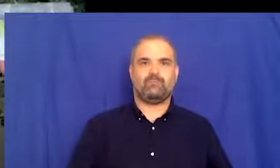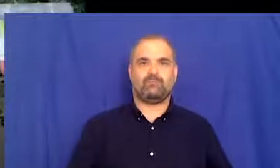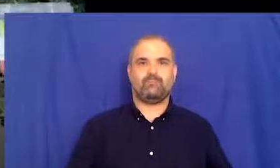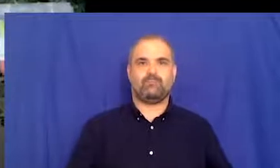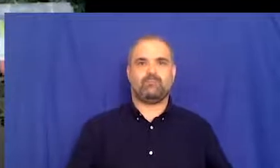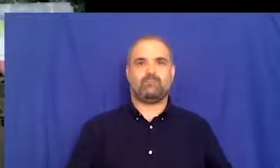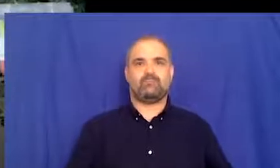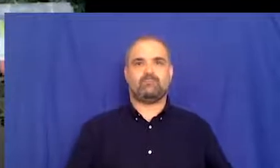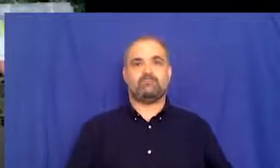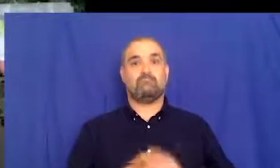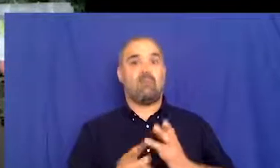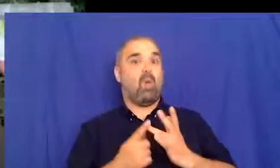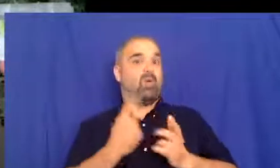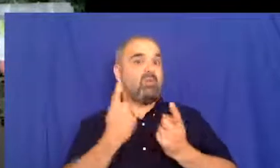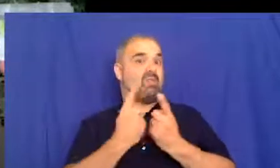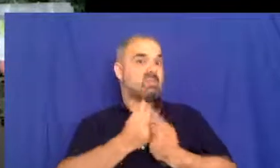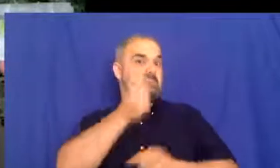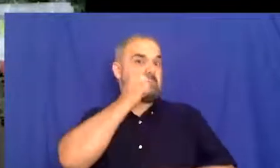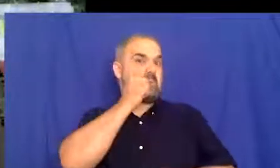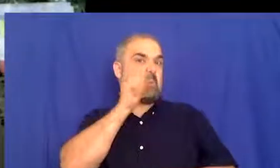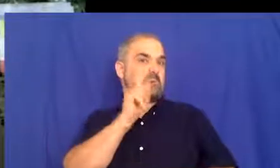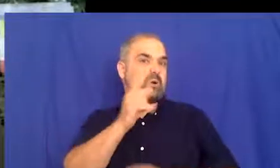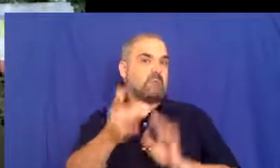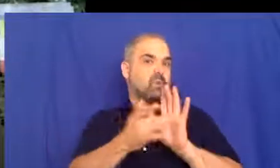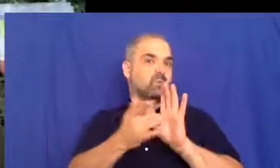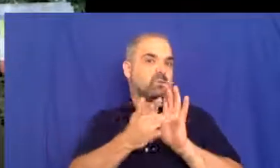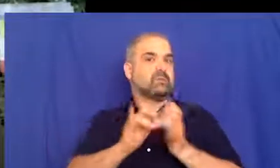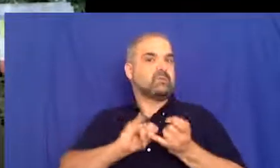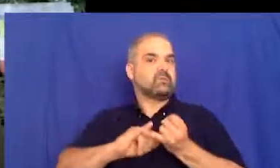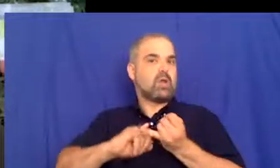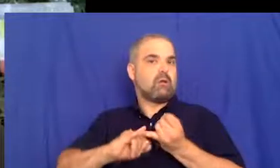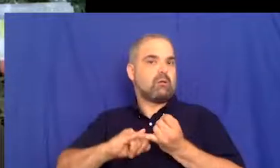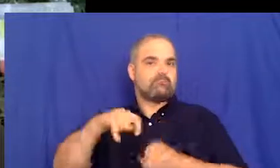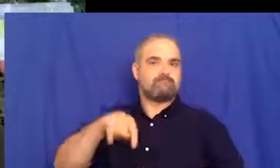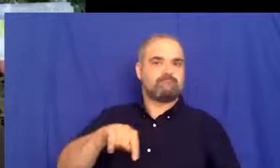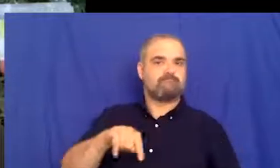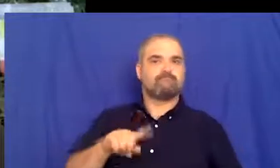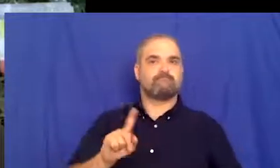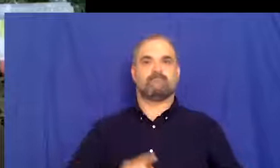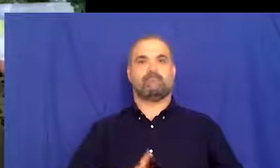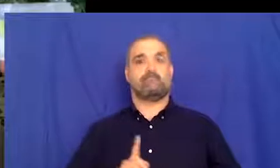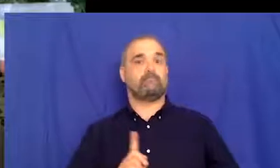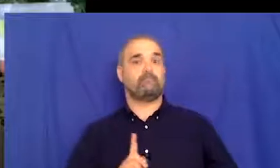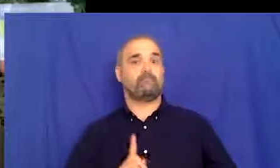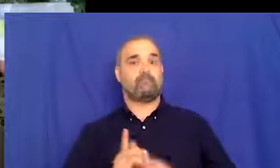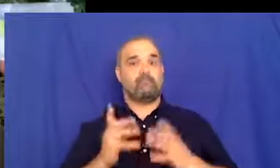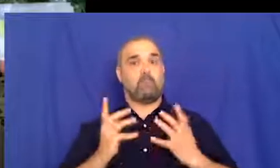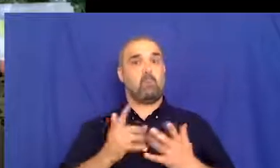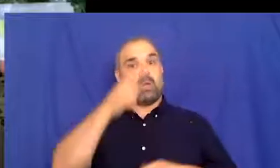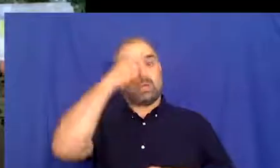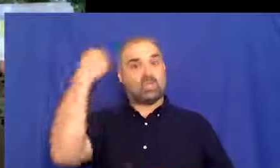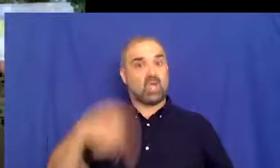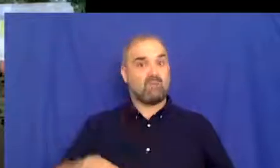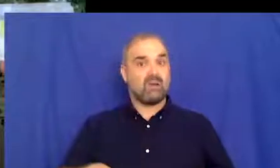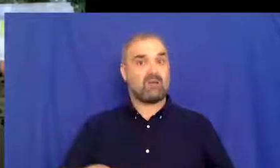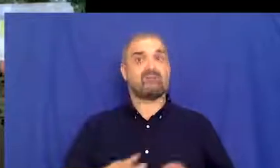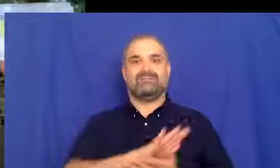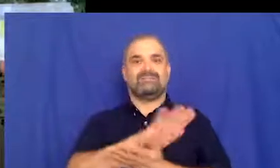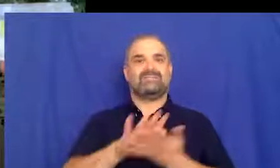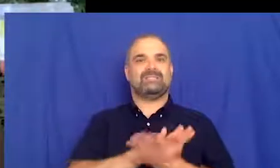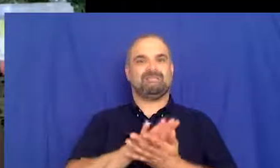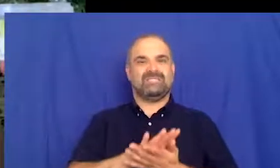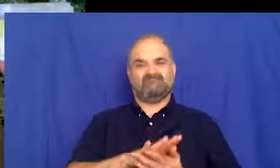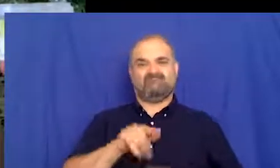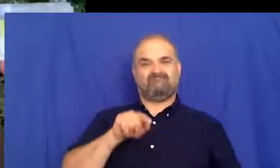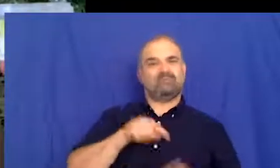The other thing to note about skunks is that at the moment, because it's summer,